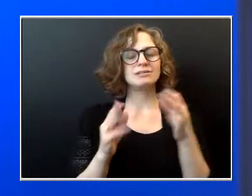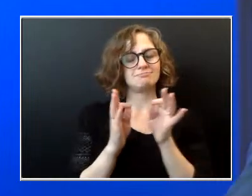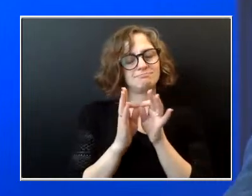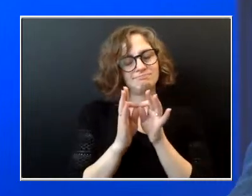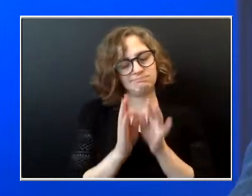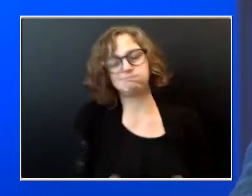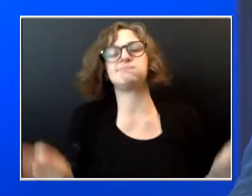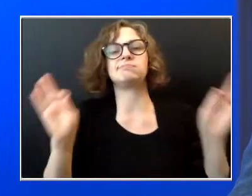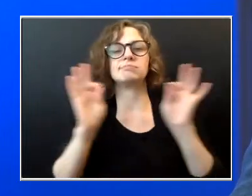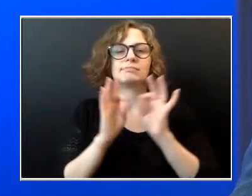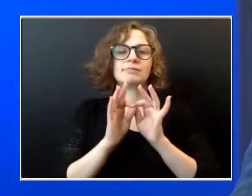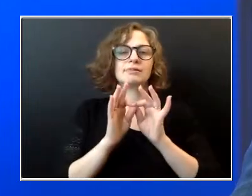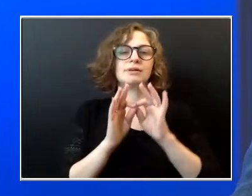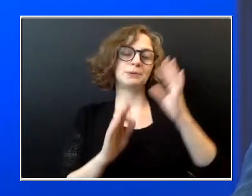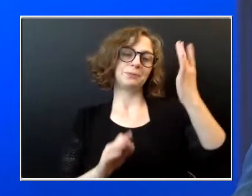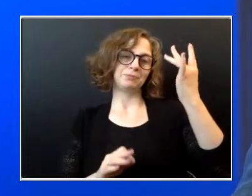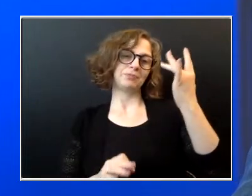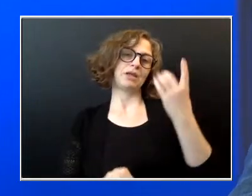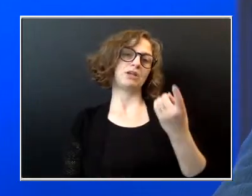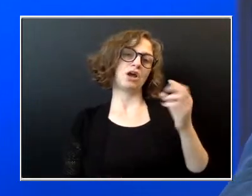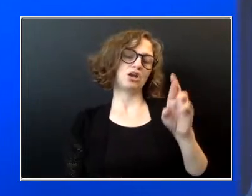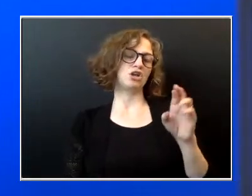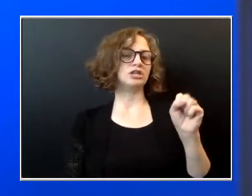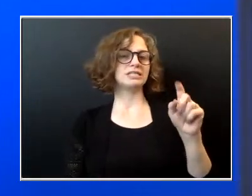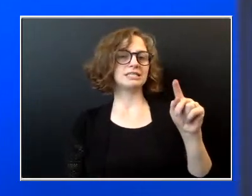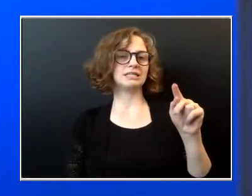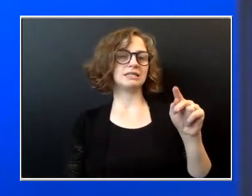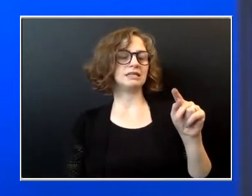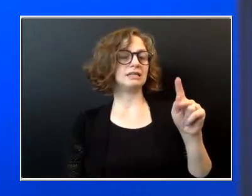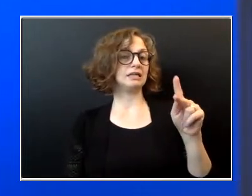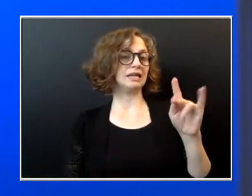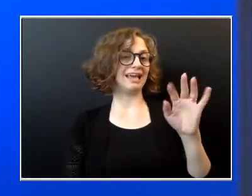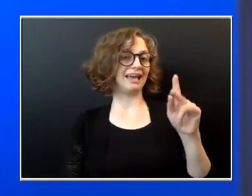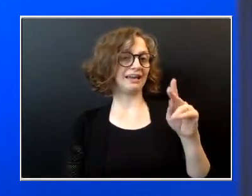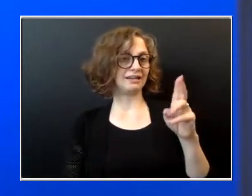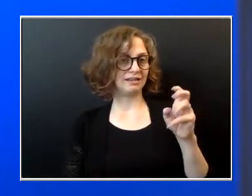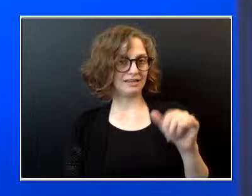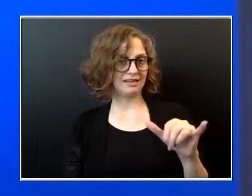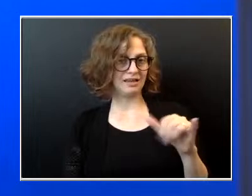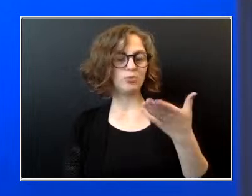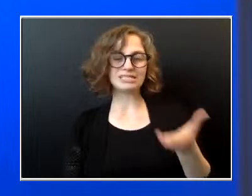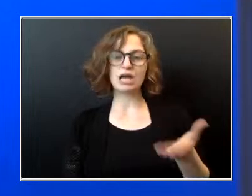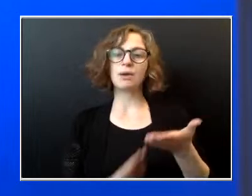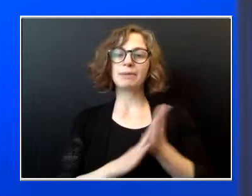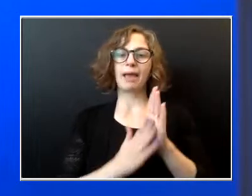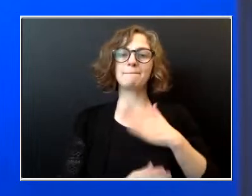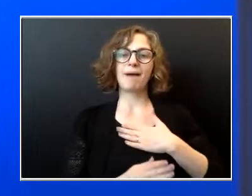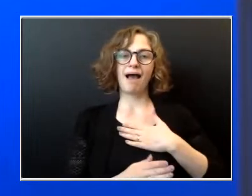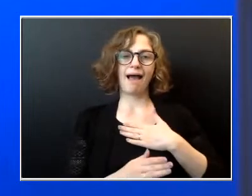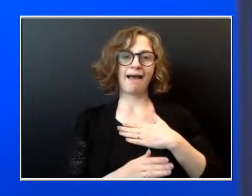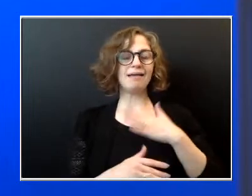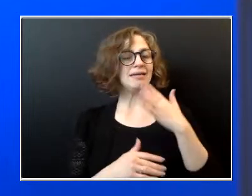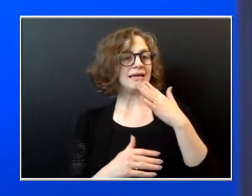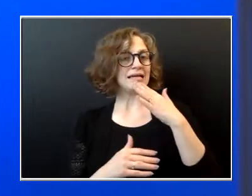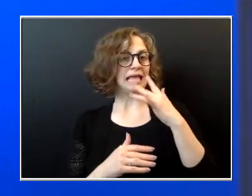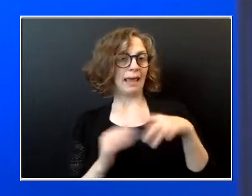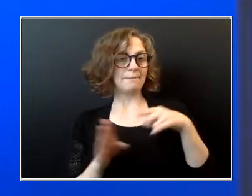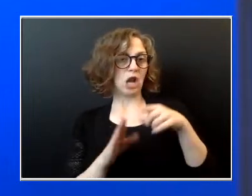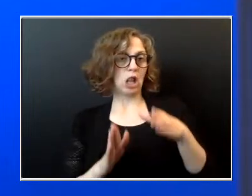because Dr. Barry Skickney was there, and he became my hematologist. Well, he's the one that said, I think this is